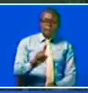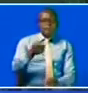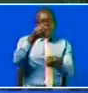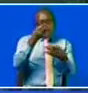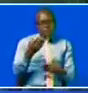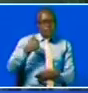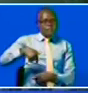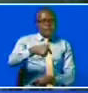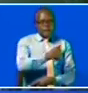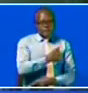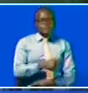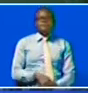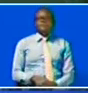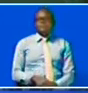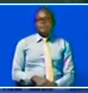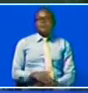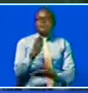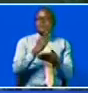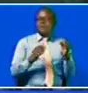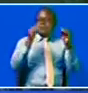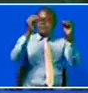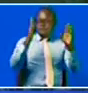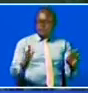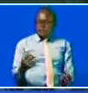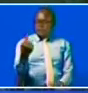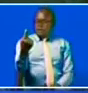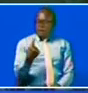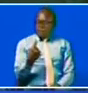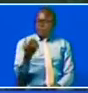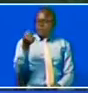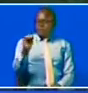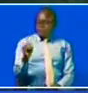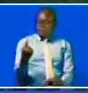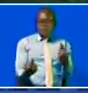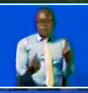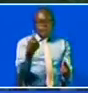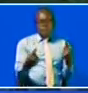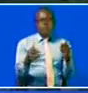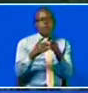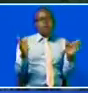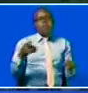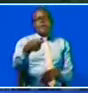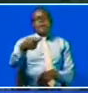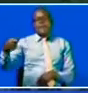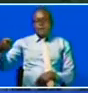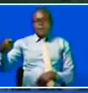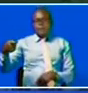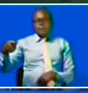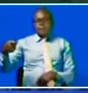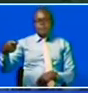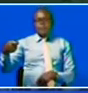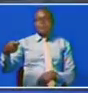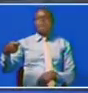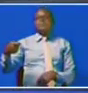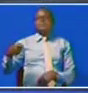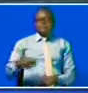told us that there were some teachers who were coming, so the cook opened the door and